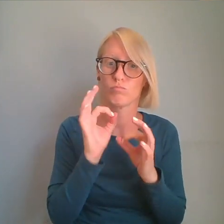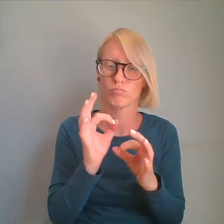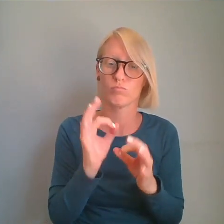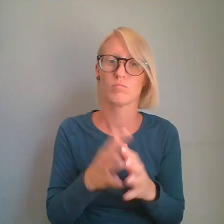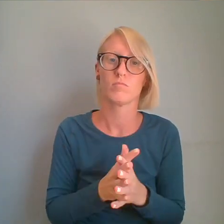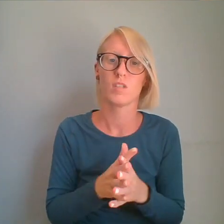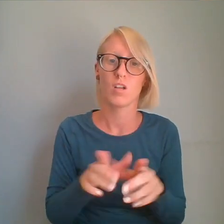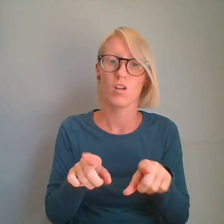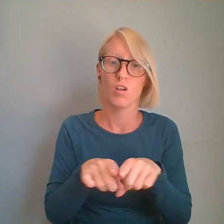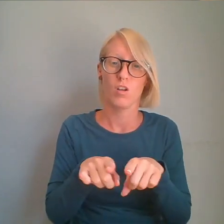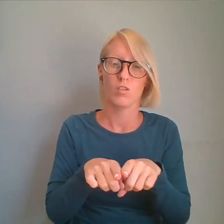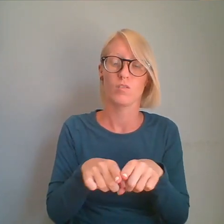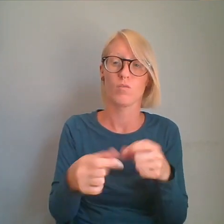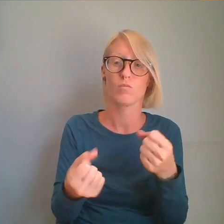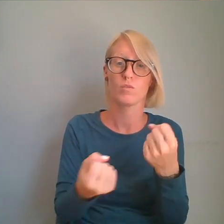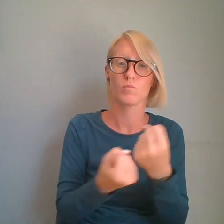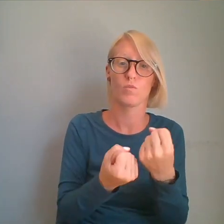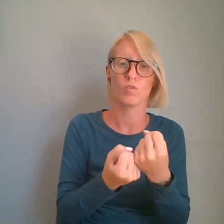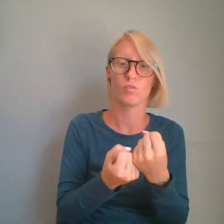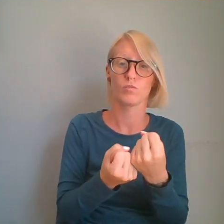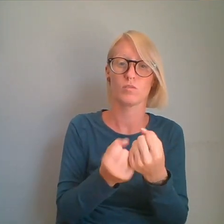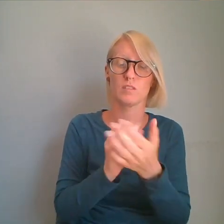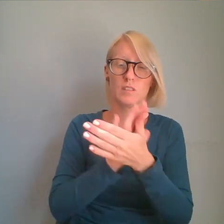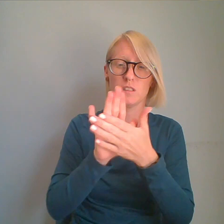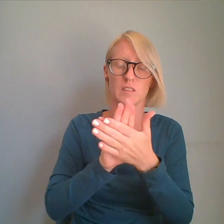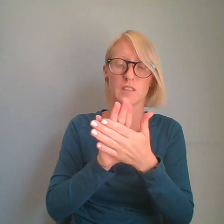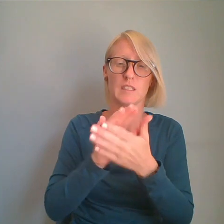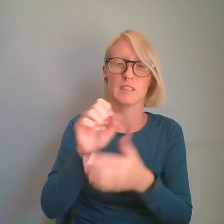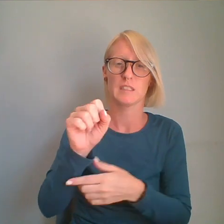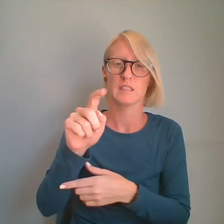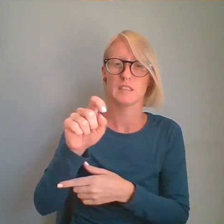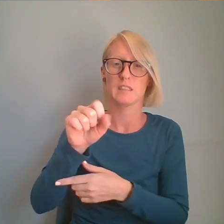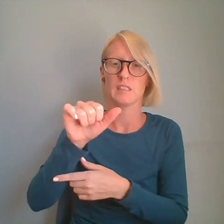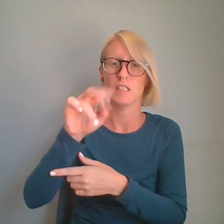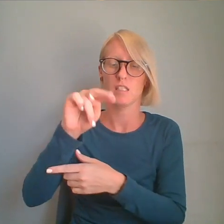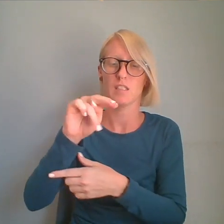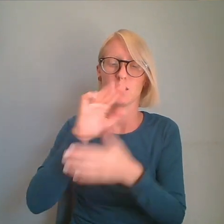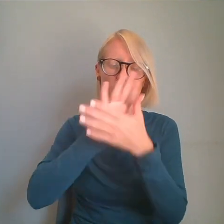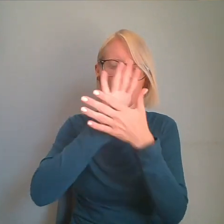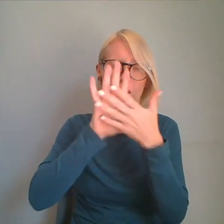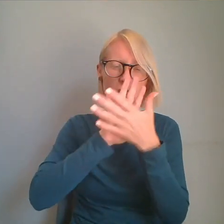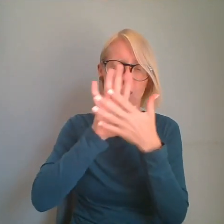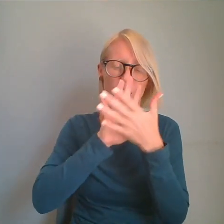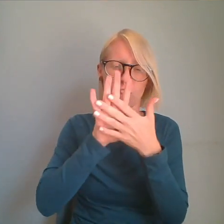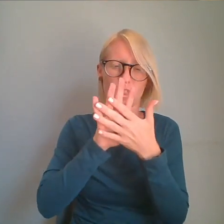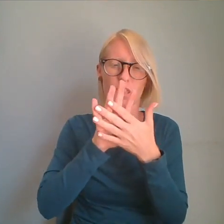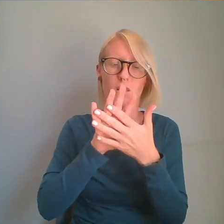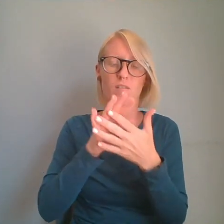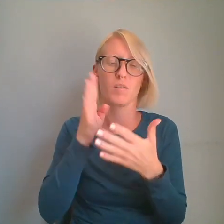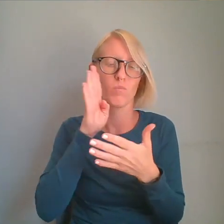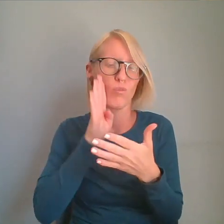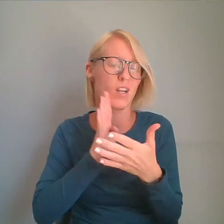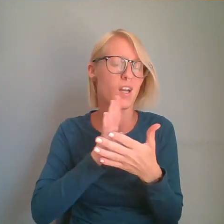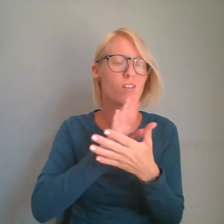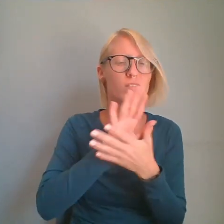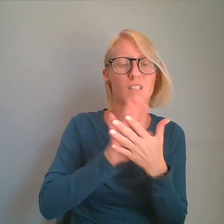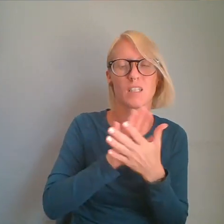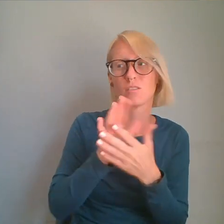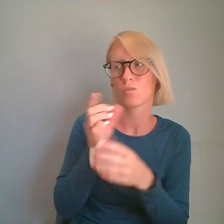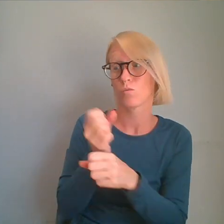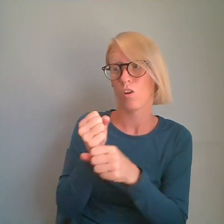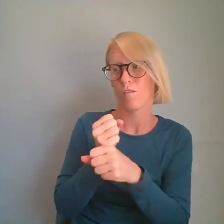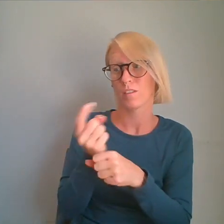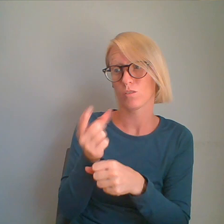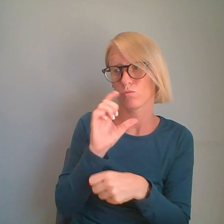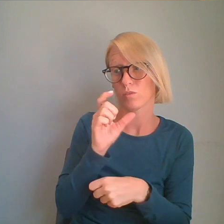This also aids in removing surface stains, which is good. Do you drink coffee? No? Okay. Coffee